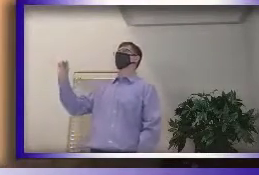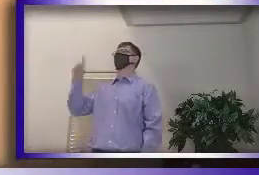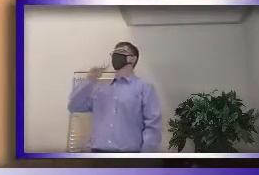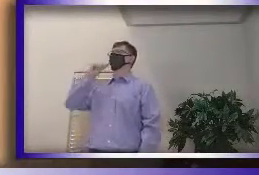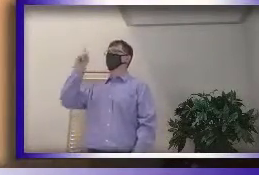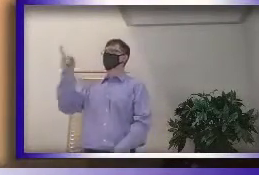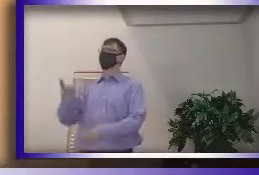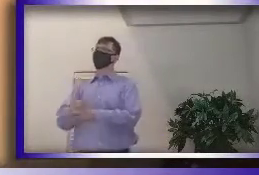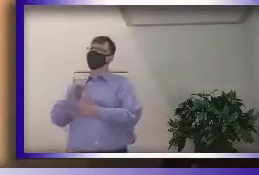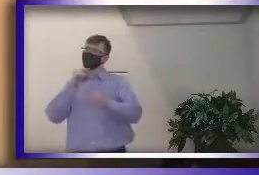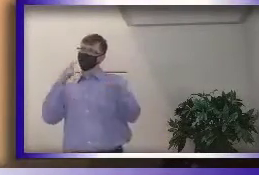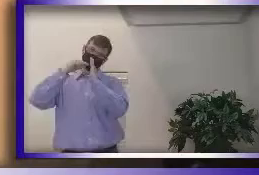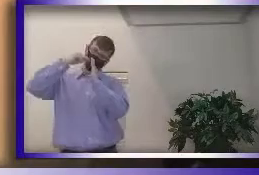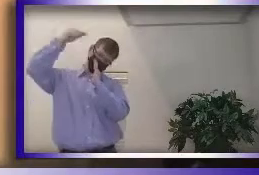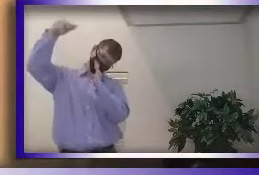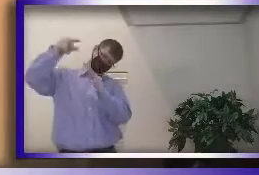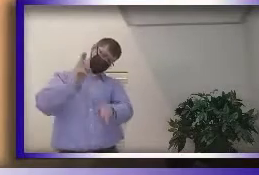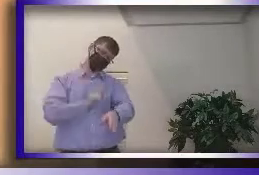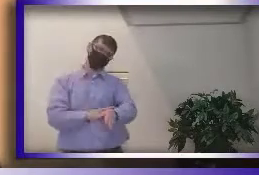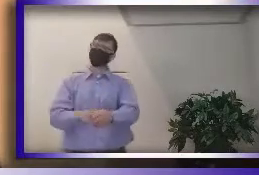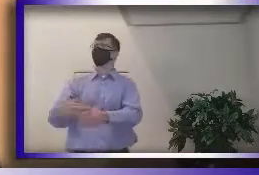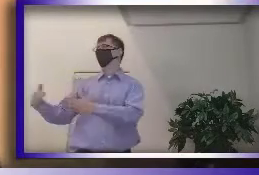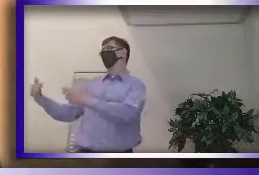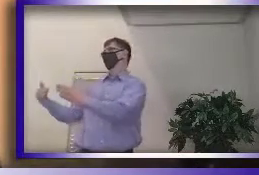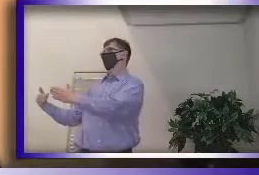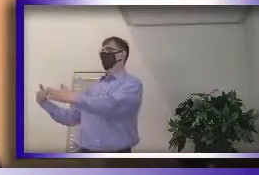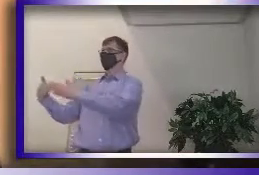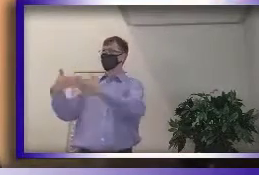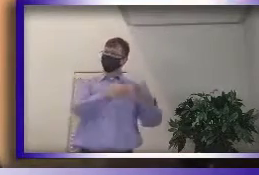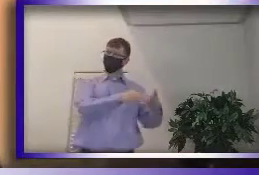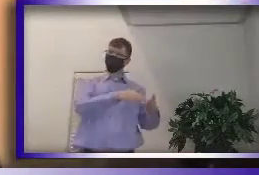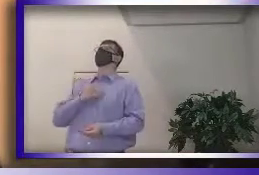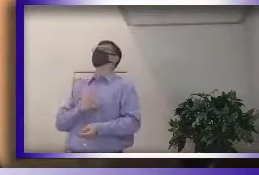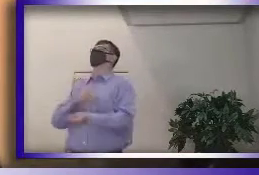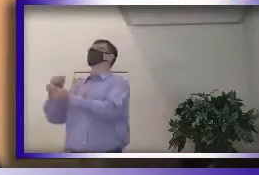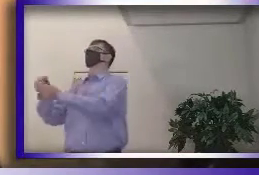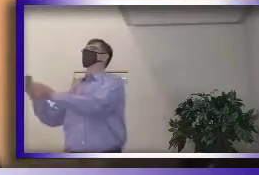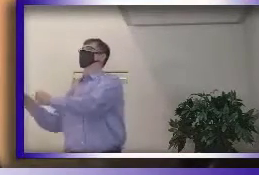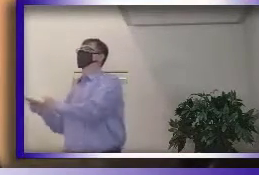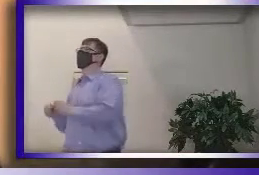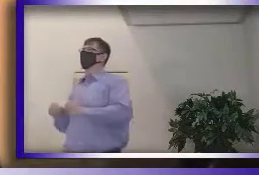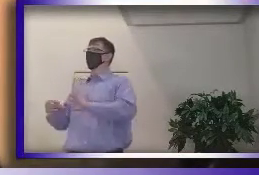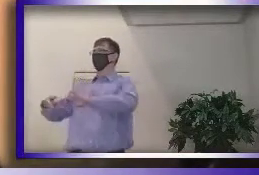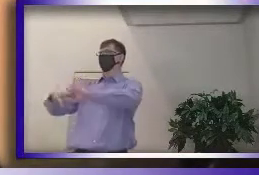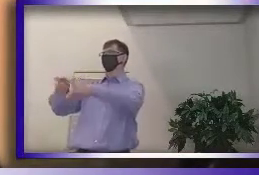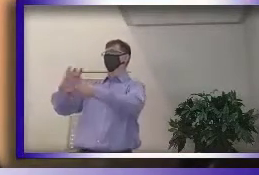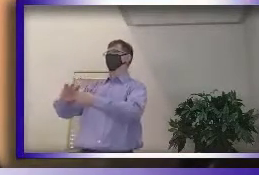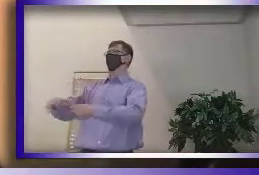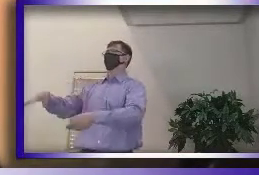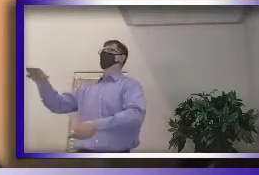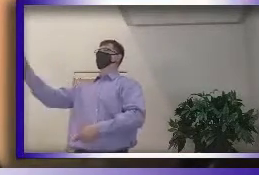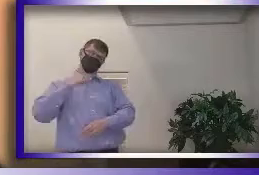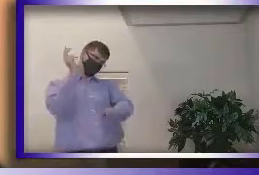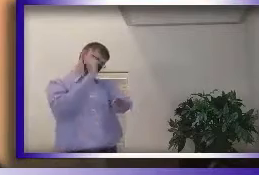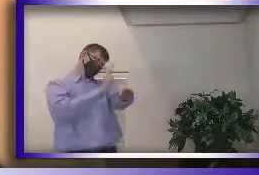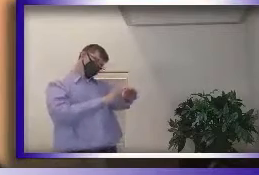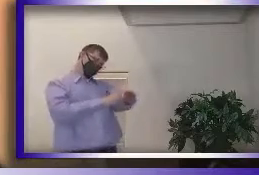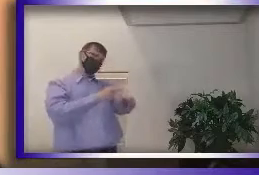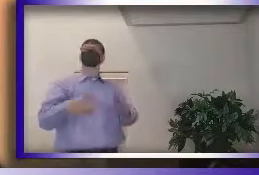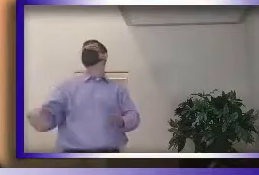name because the shift in consciousness, the shift in who we are, is so complete.